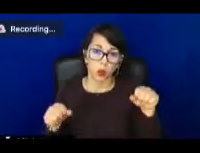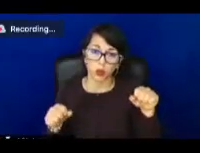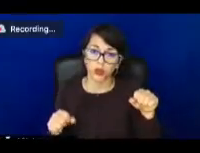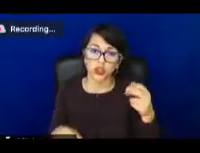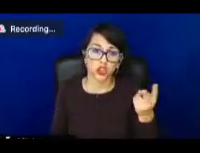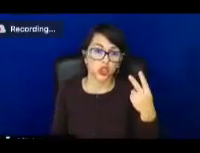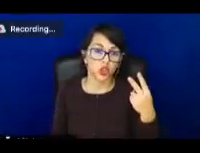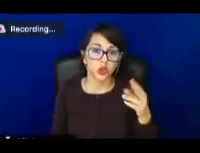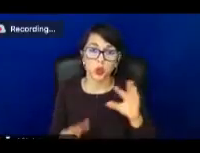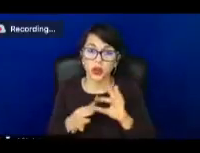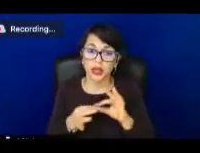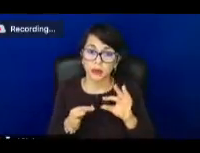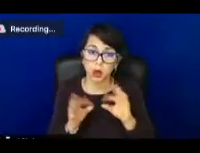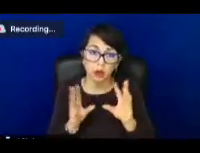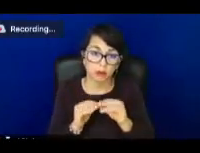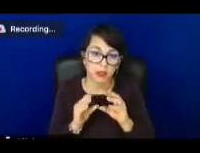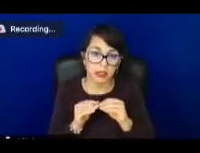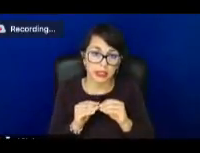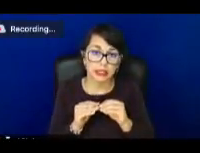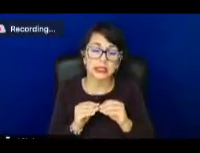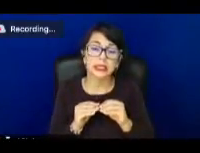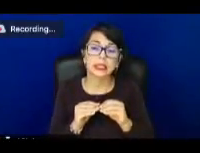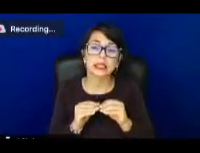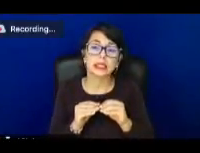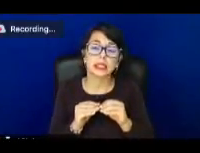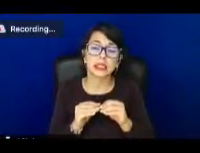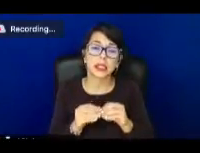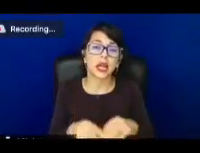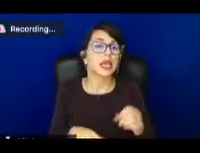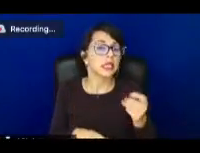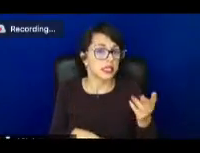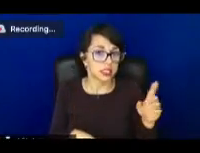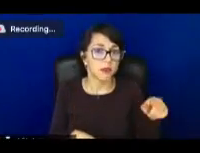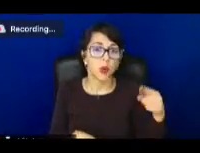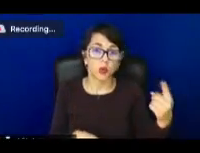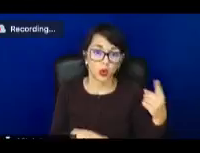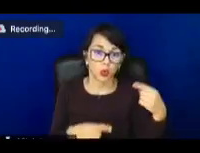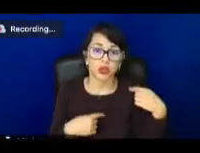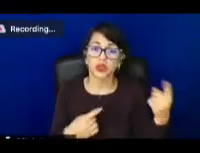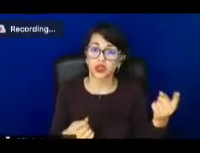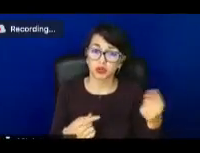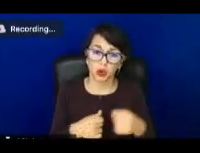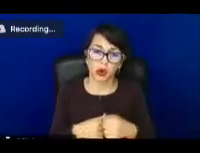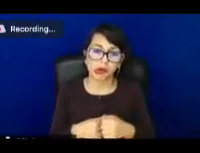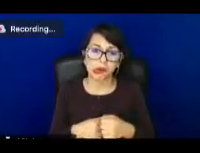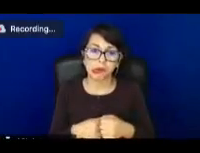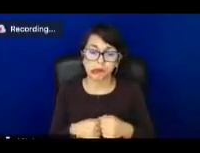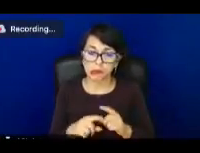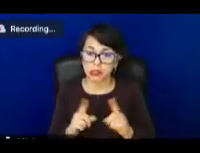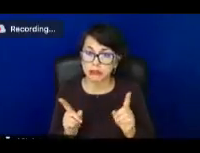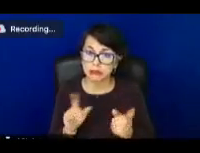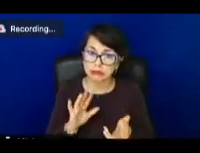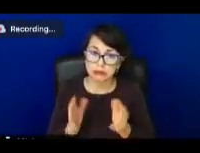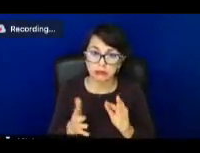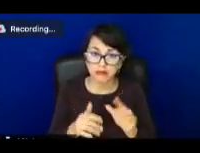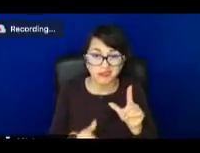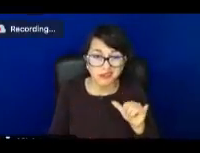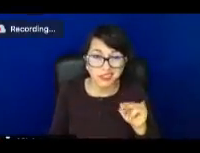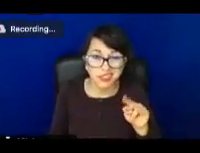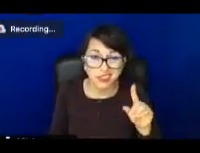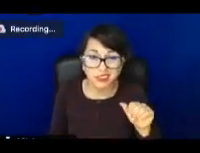getting rapidly close to the second on some. So, is anybody, Linda?